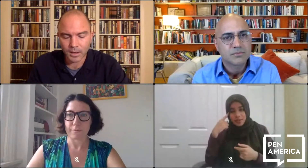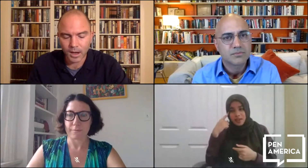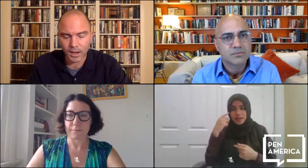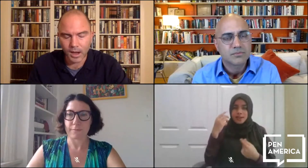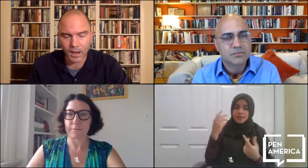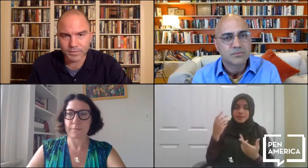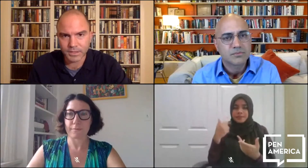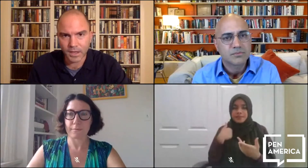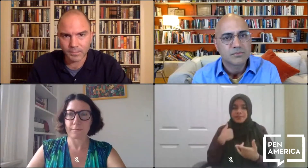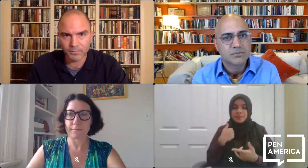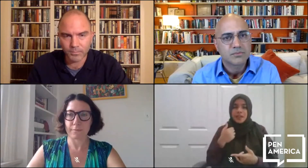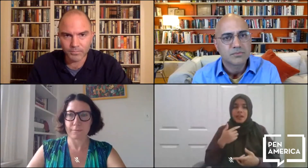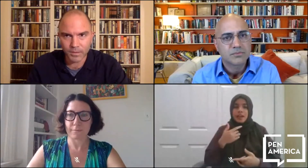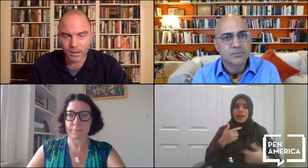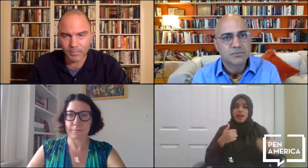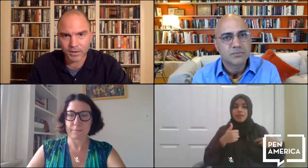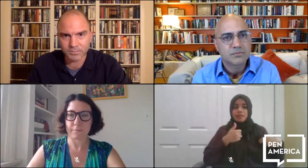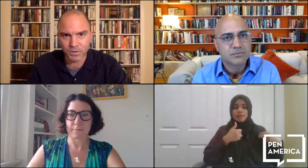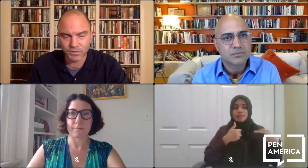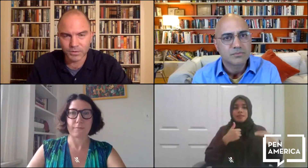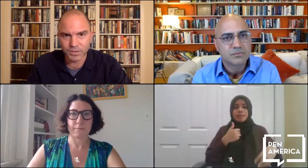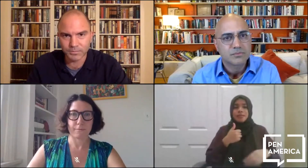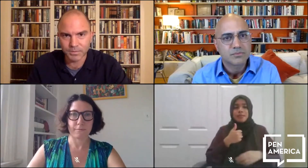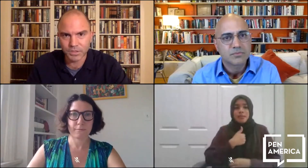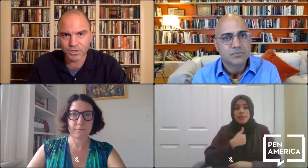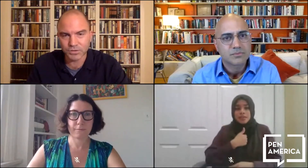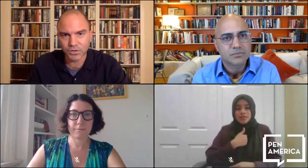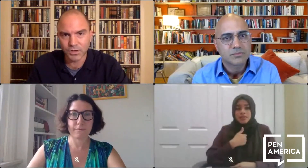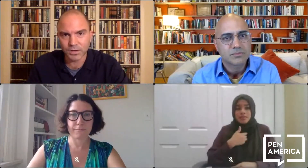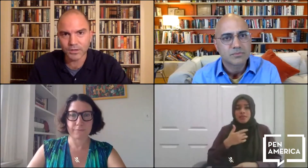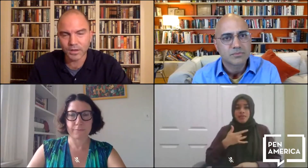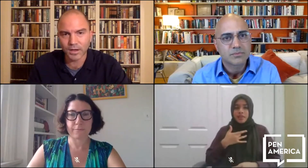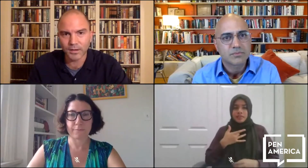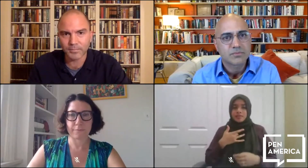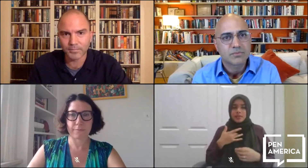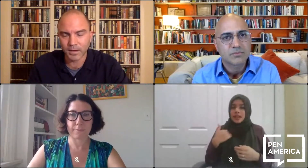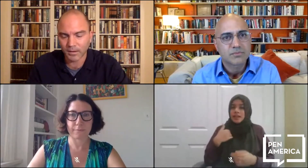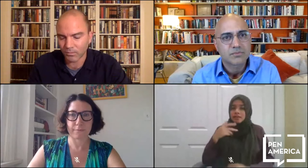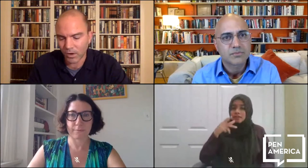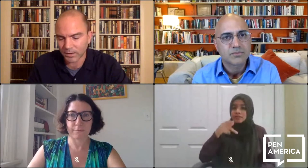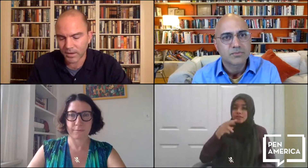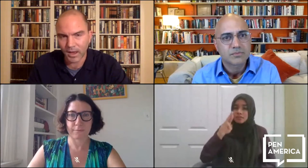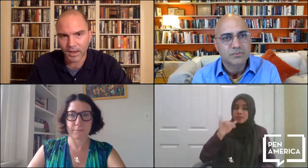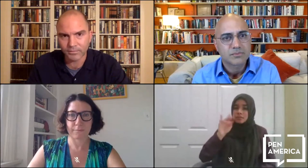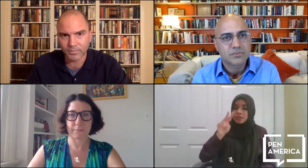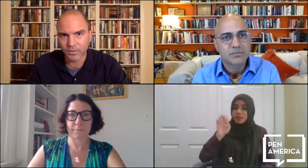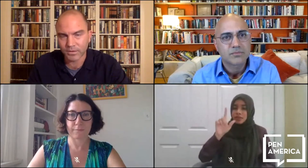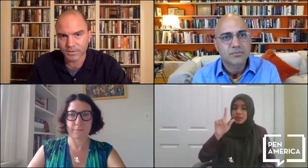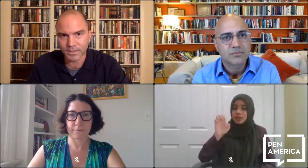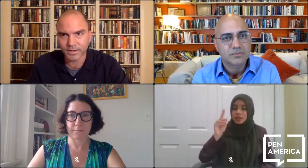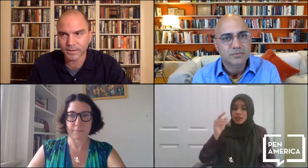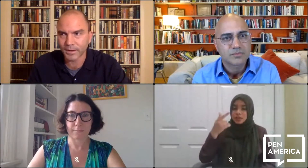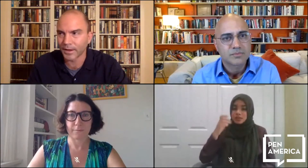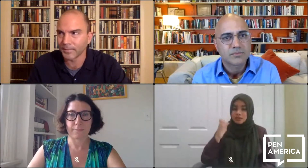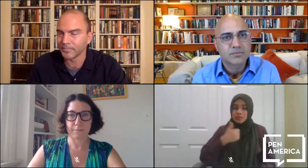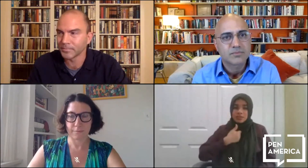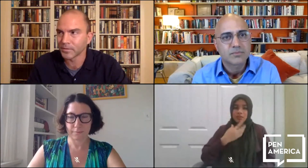I obviously came from about as privileged a position as you could. A white guy from New York